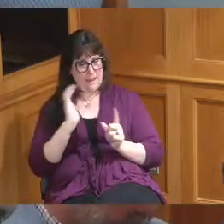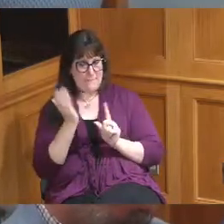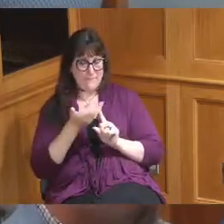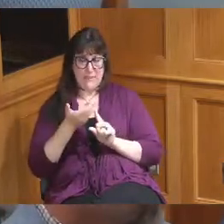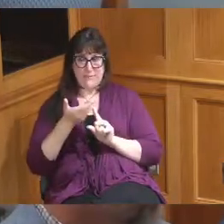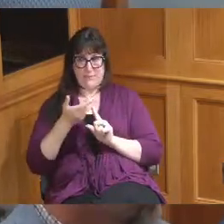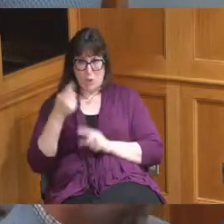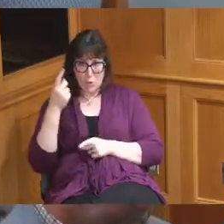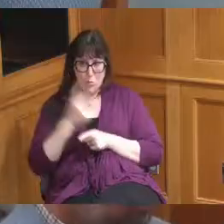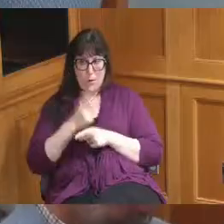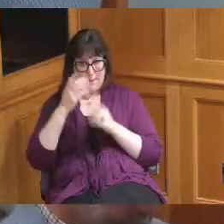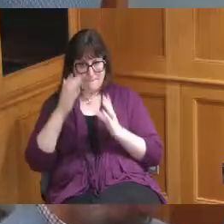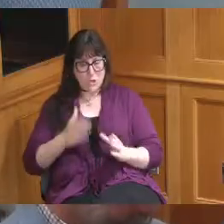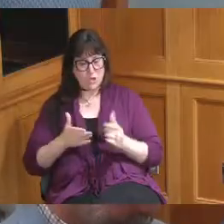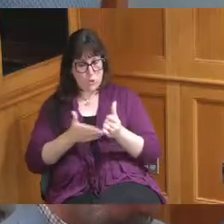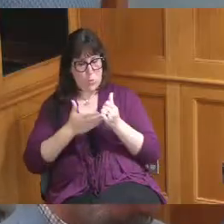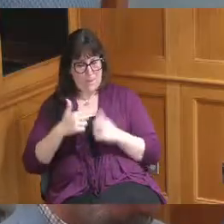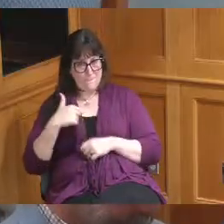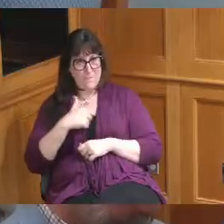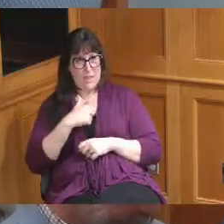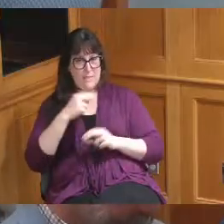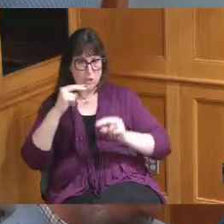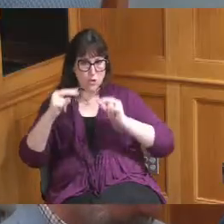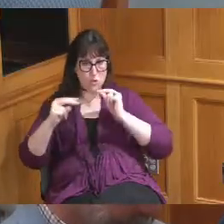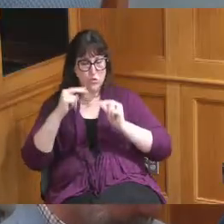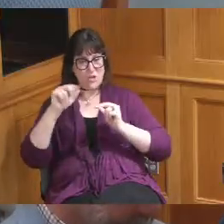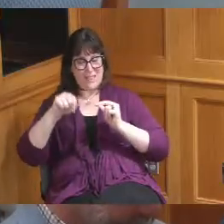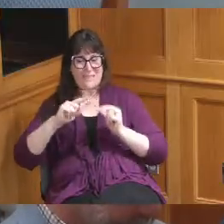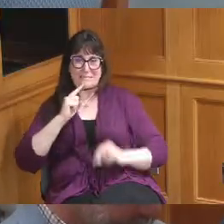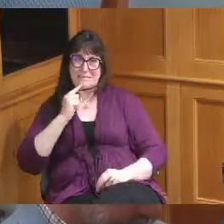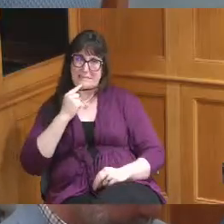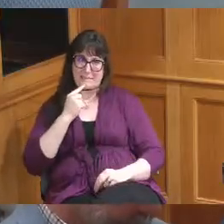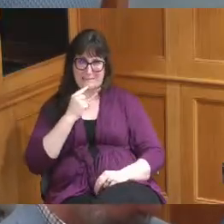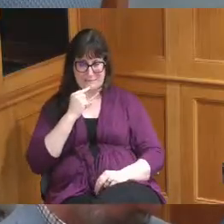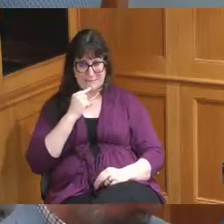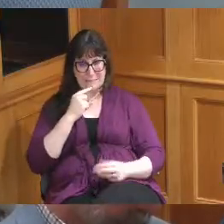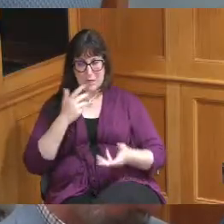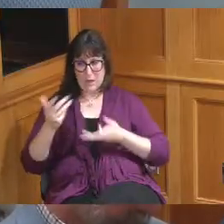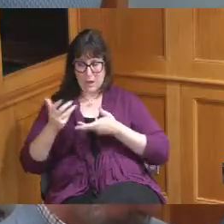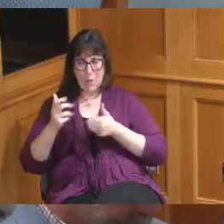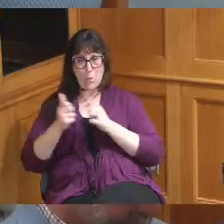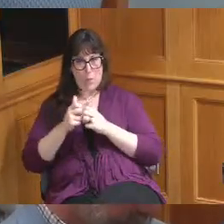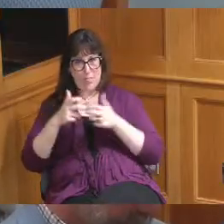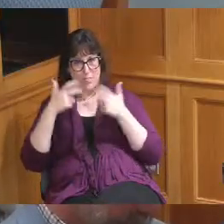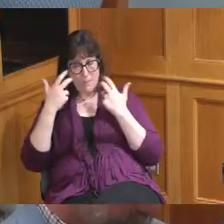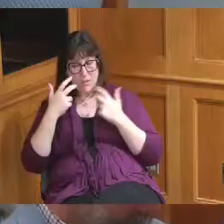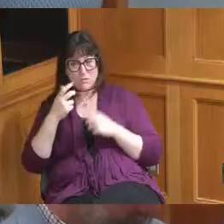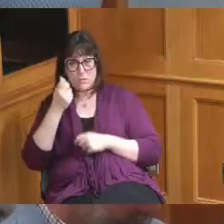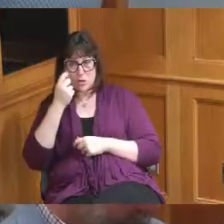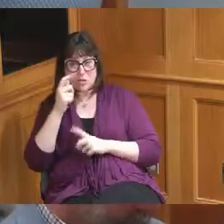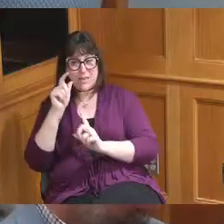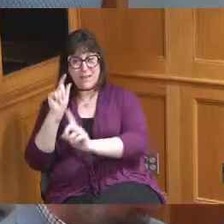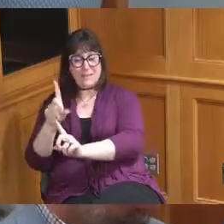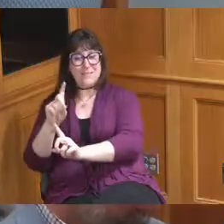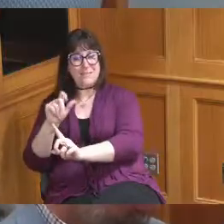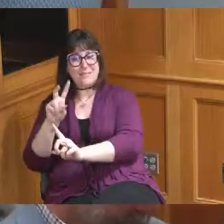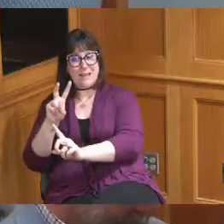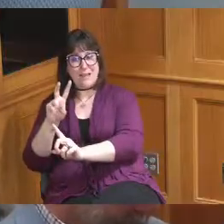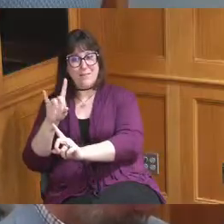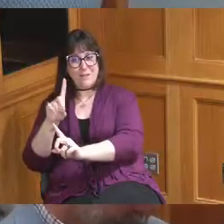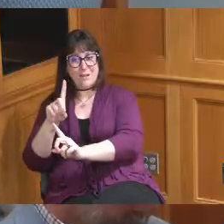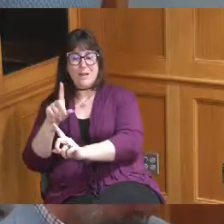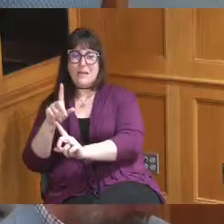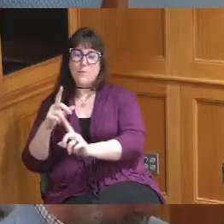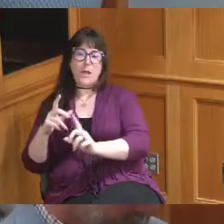person to help this county negotiate this critical deal with the Bengals. He has been a tremendous partner, a tremendous ally in